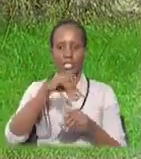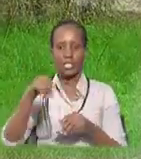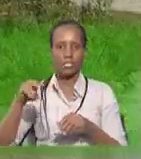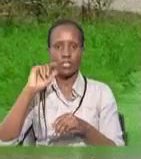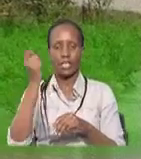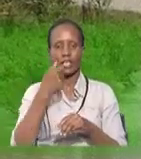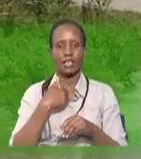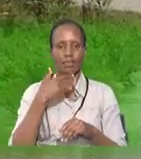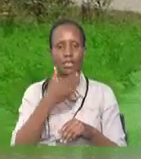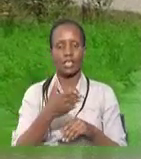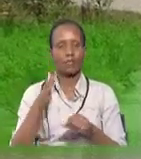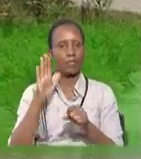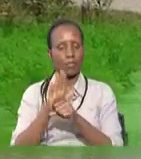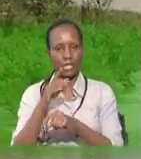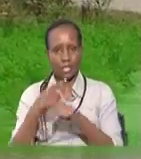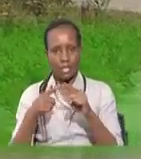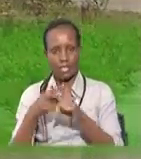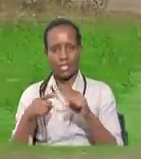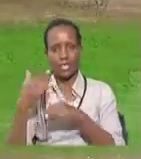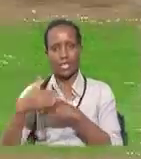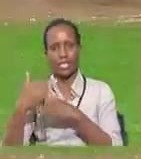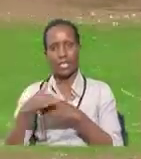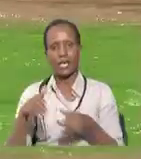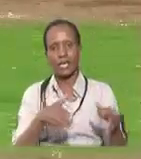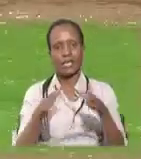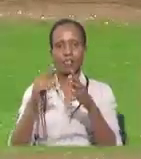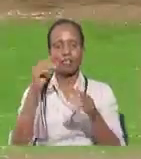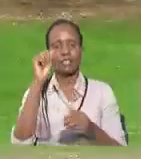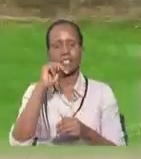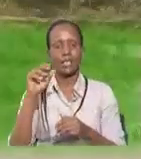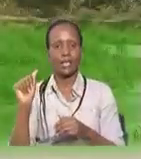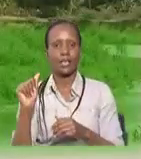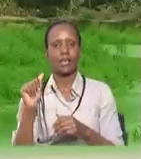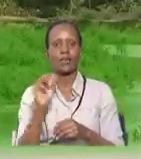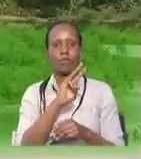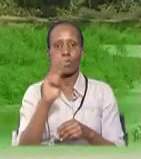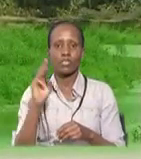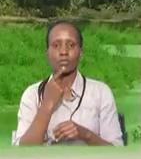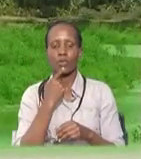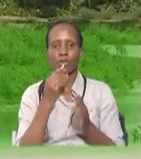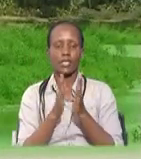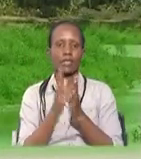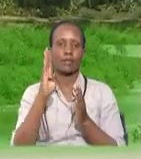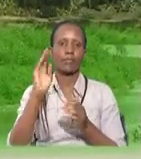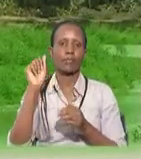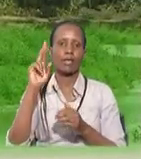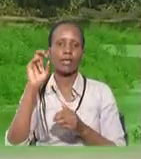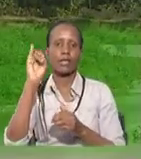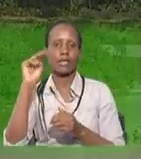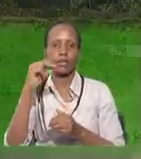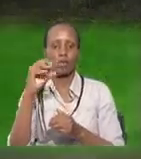has existed for many years along the River Tana, Elgeyo Marakwet, West Pokot, and Baringo